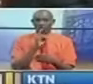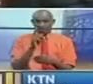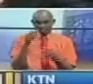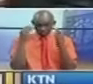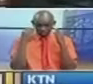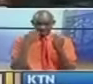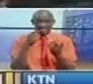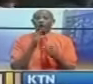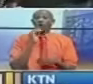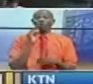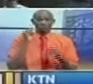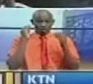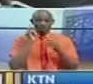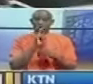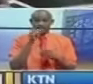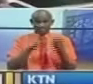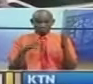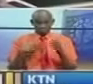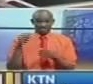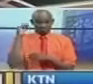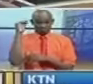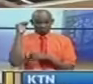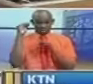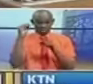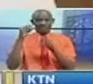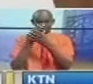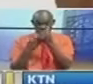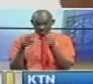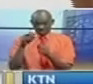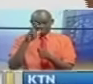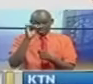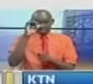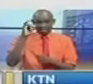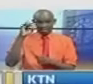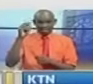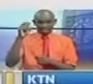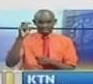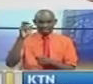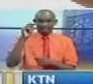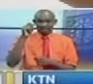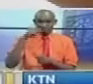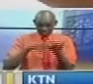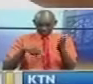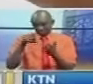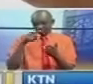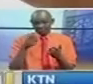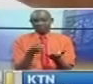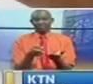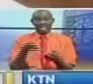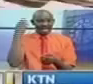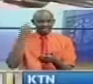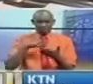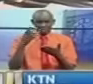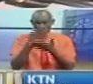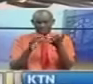The order now bars the swearing in of the Aaron Ringera-led tribunal. In his ruling, Justice Odunga suspended last week's